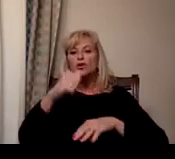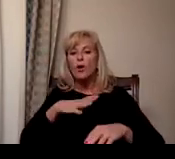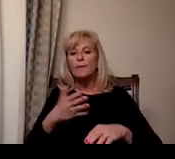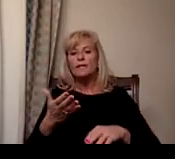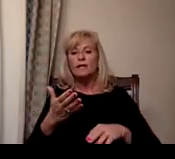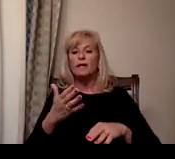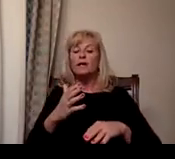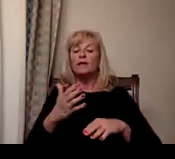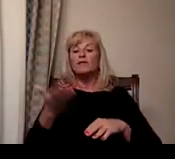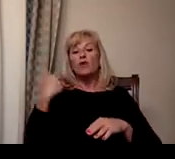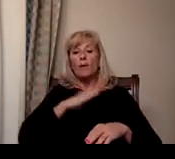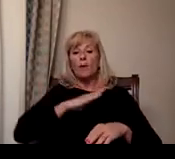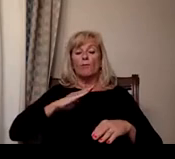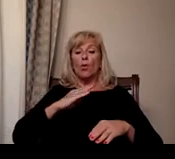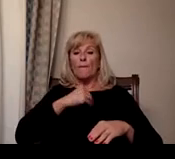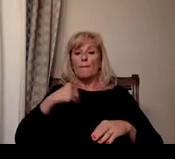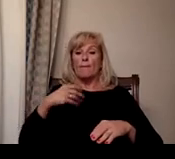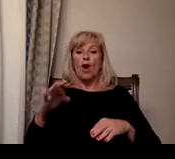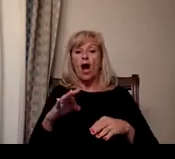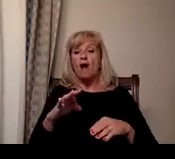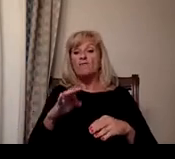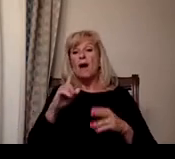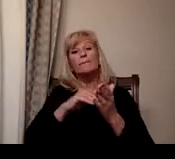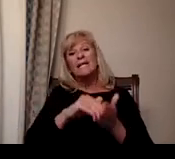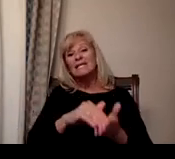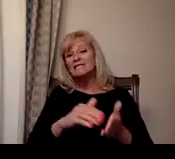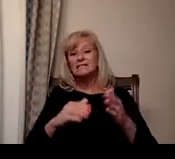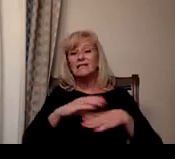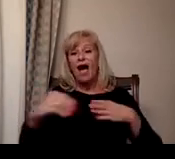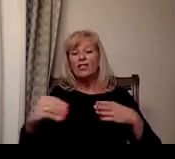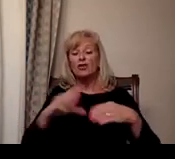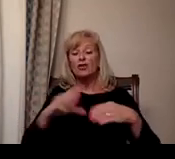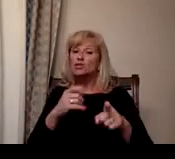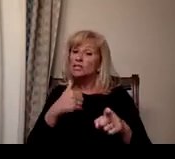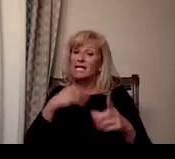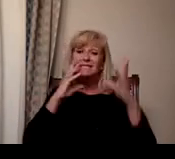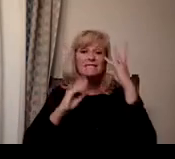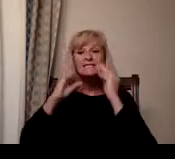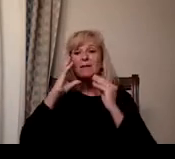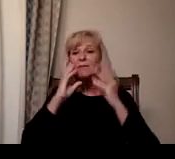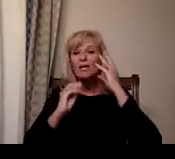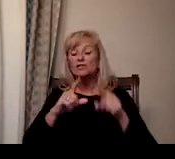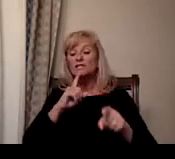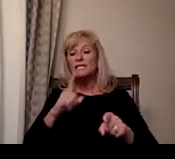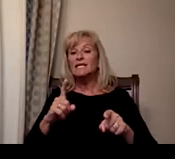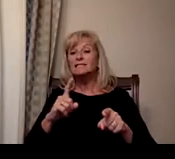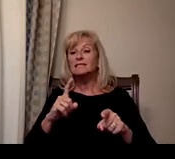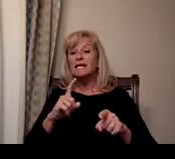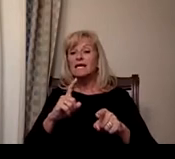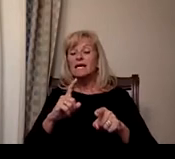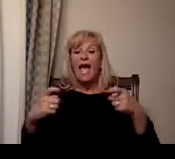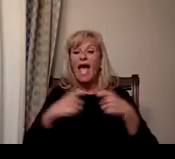member of almost $1 billion energy company. She has the experience necessary. She's also an energy